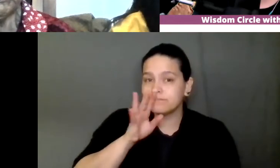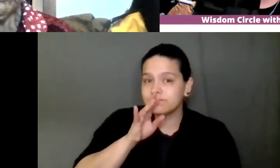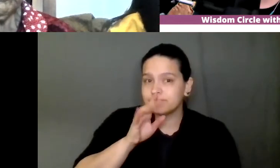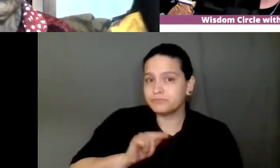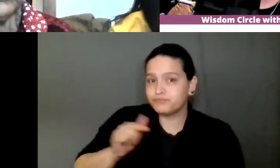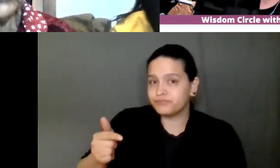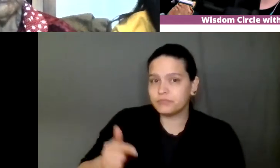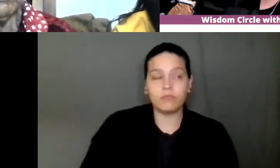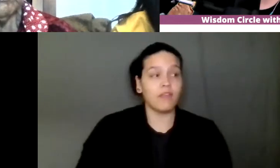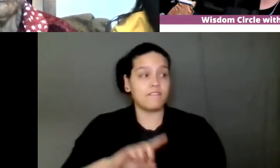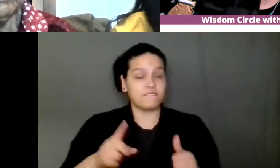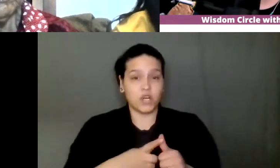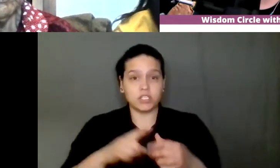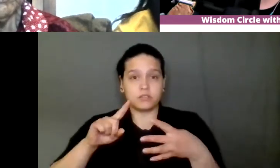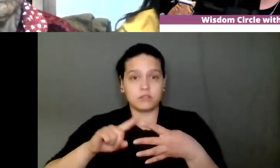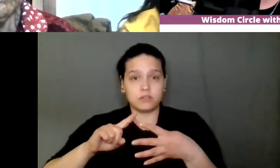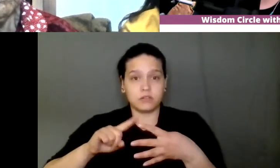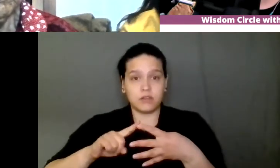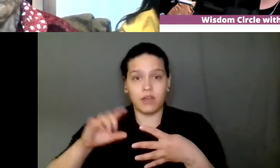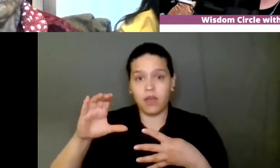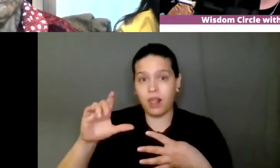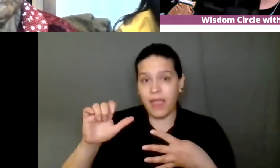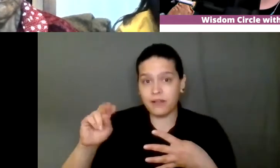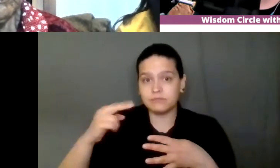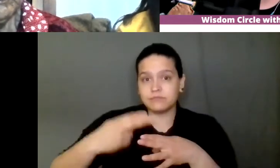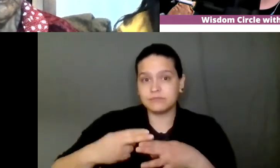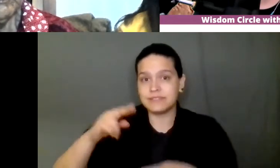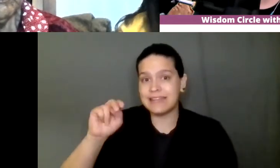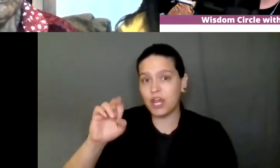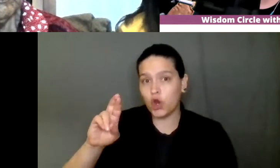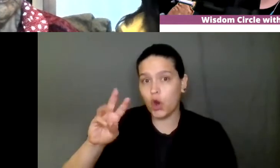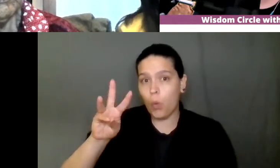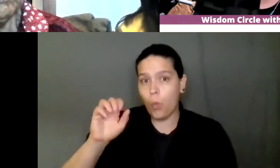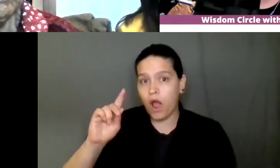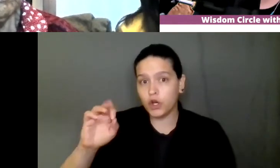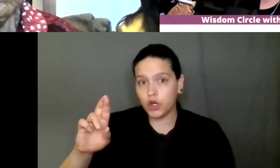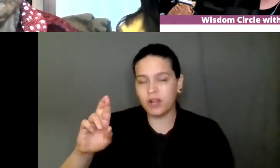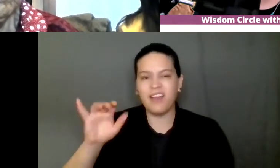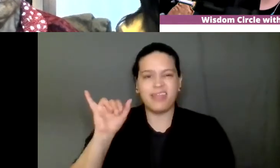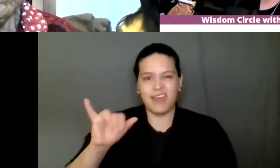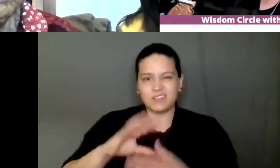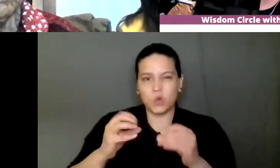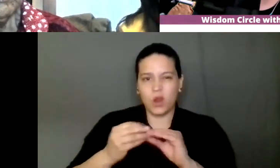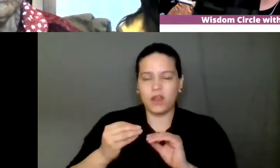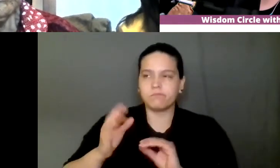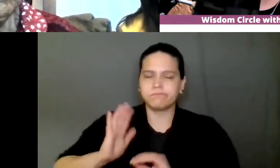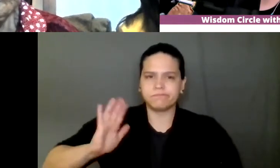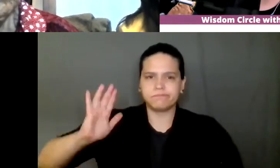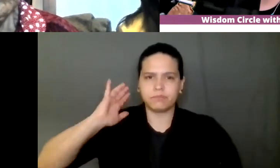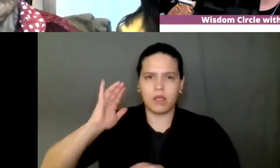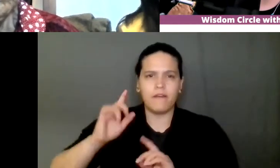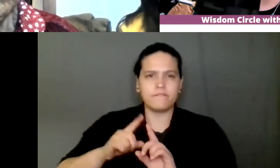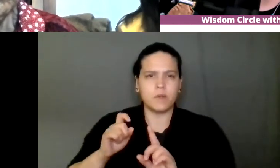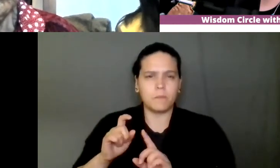our first clan, Nearwater, Twohane, this story generates back from when we